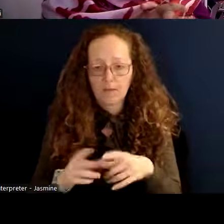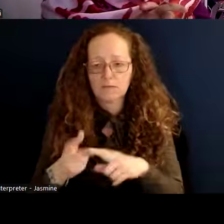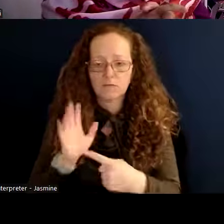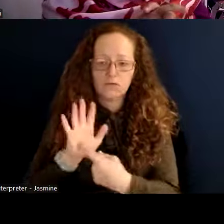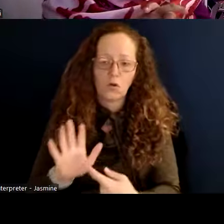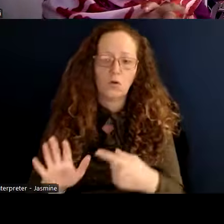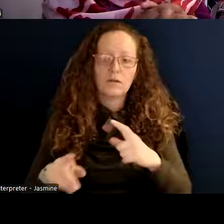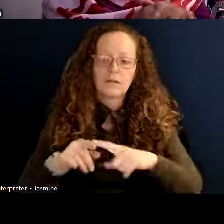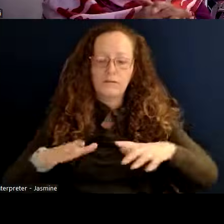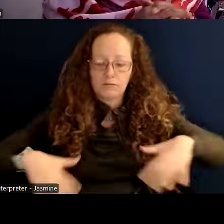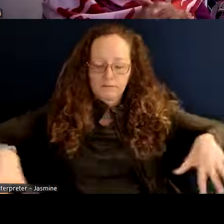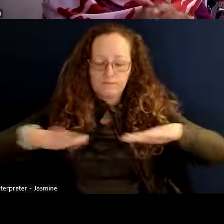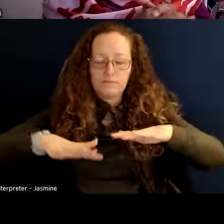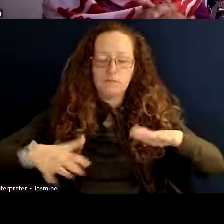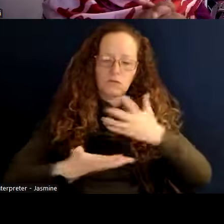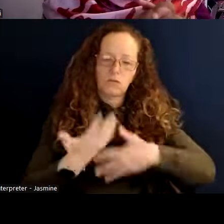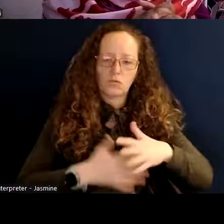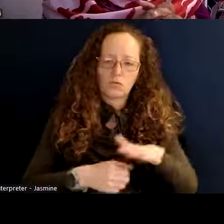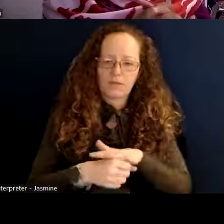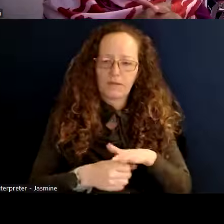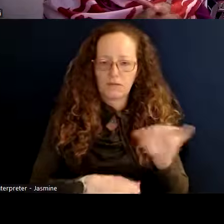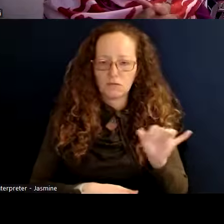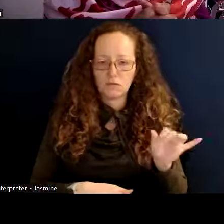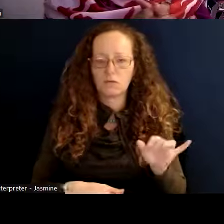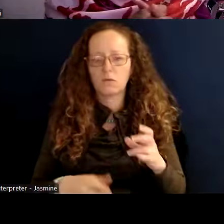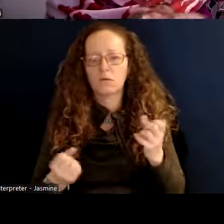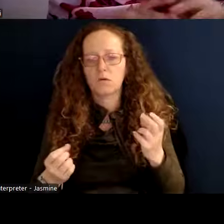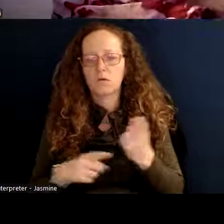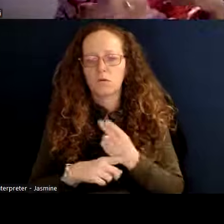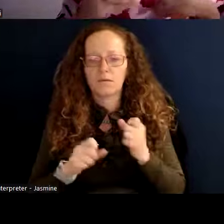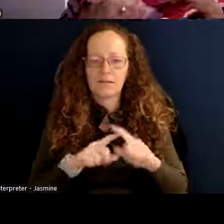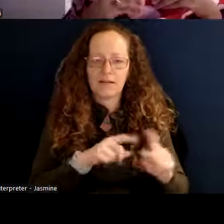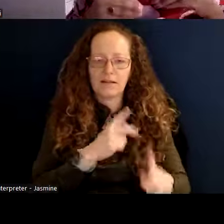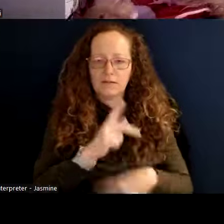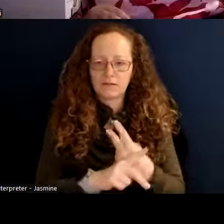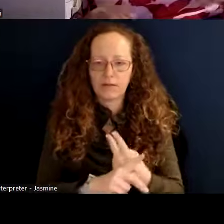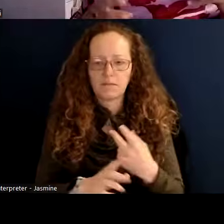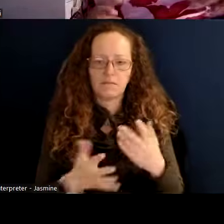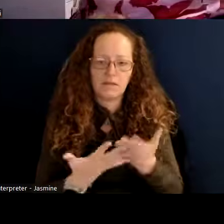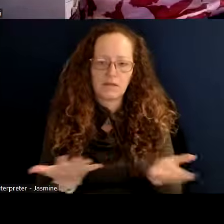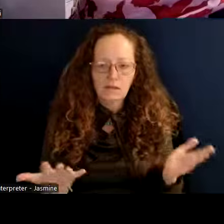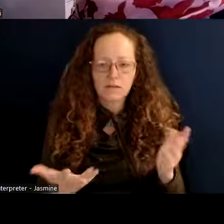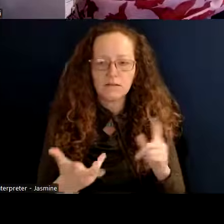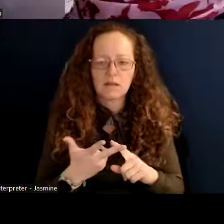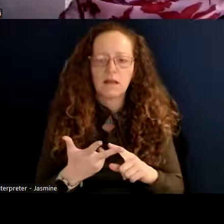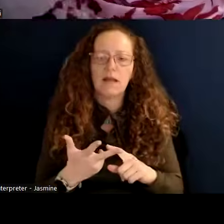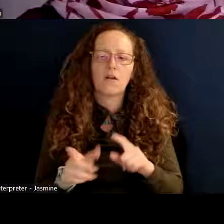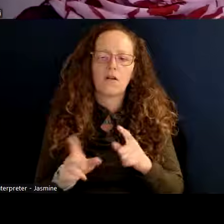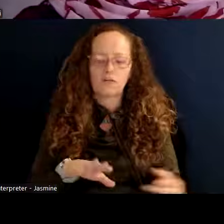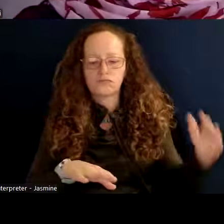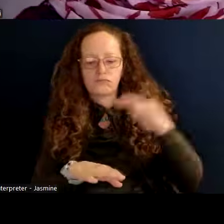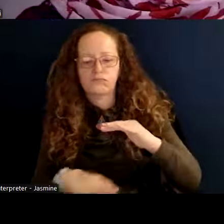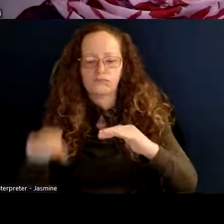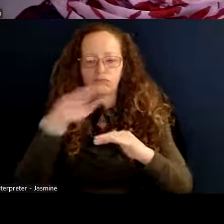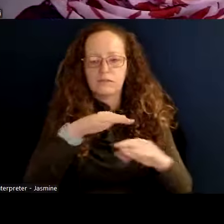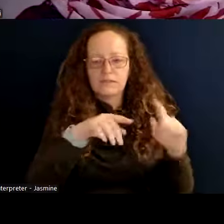various ways, often using multimedia elements, commenting, and superimposable layers, end quote. And